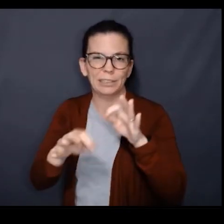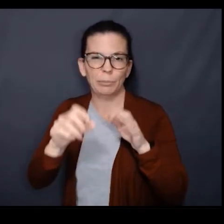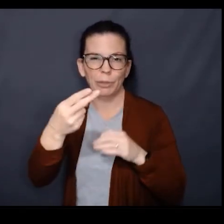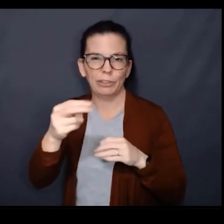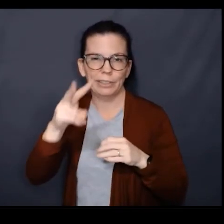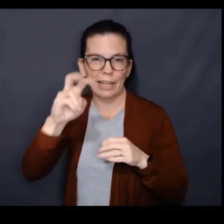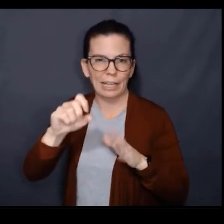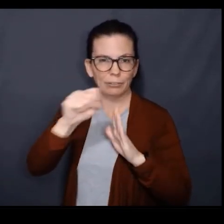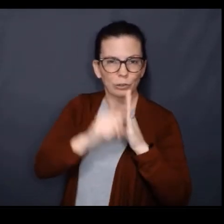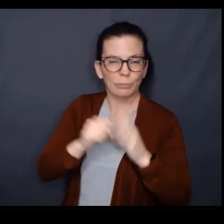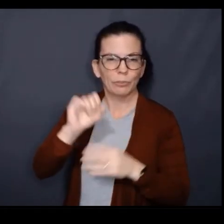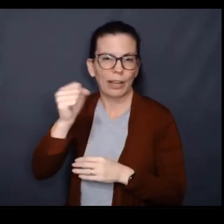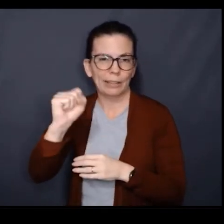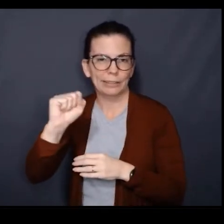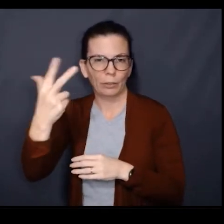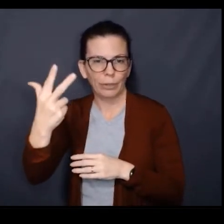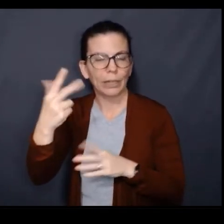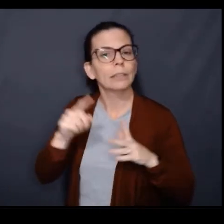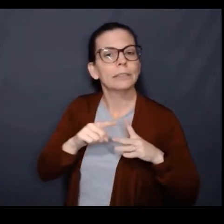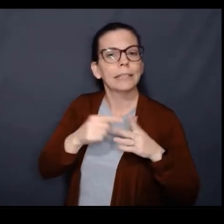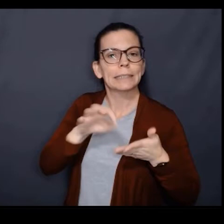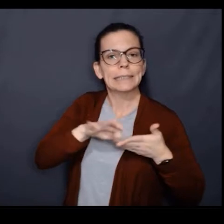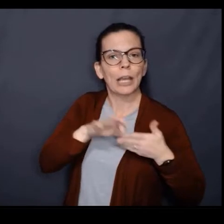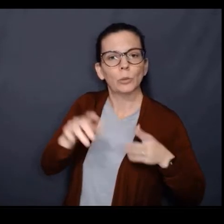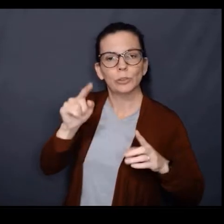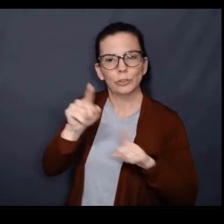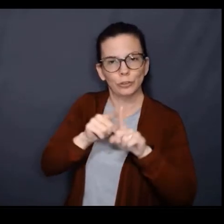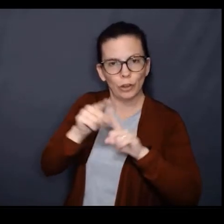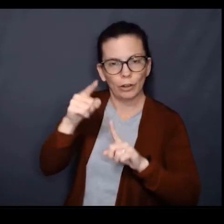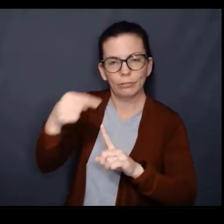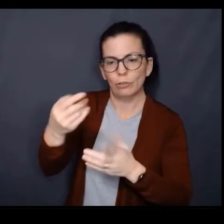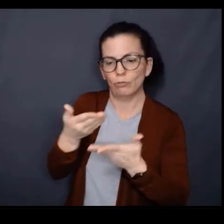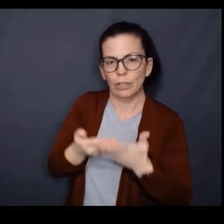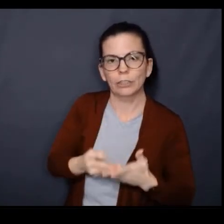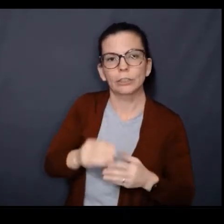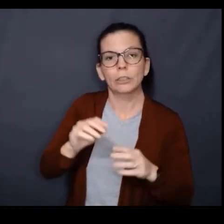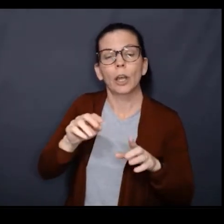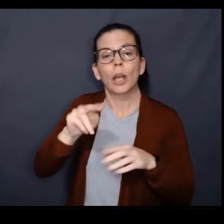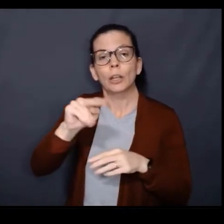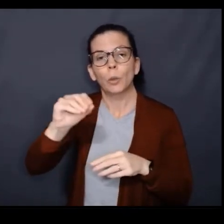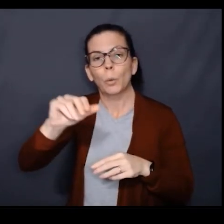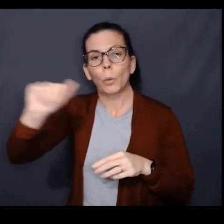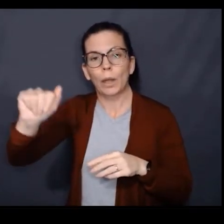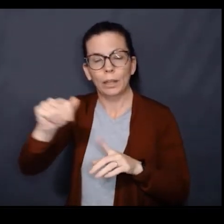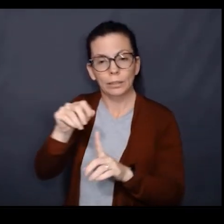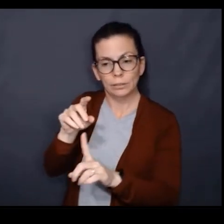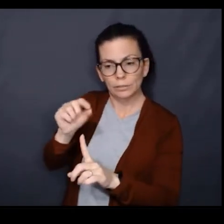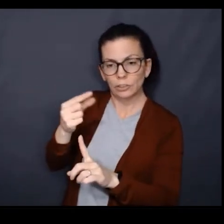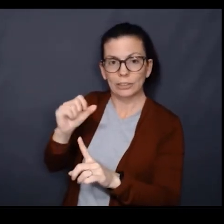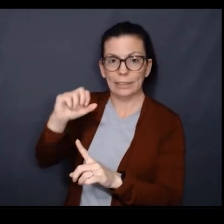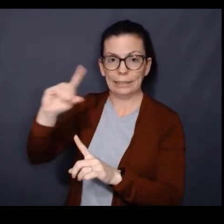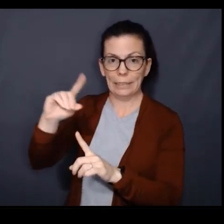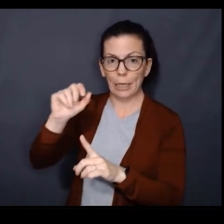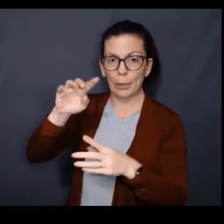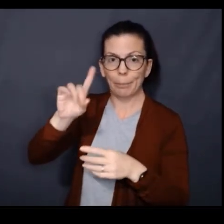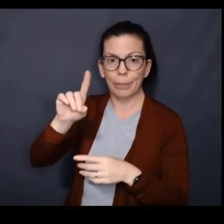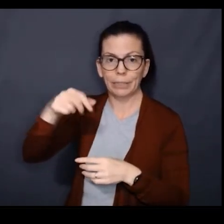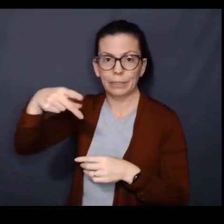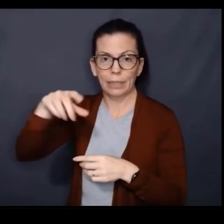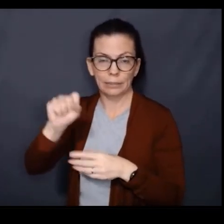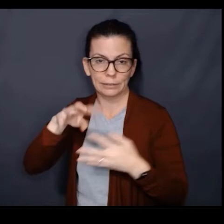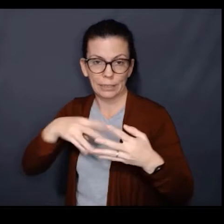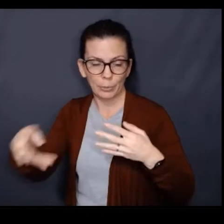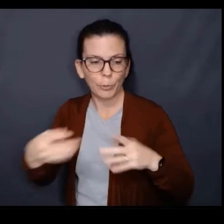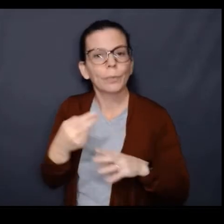Hive script to S3. The Hive script does a count star of records from the Open Data NOAA GSOD PDS table. By